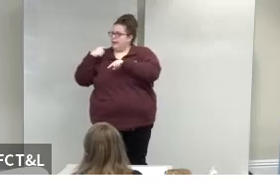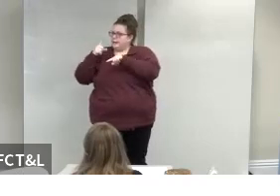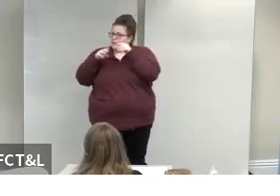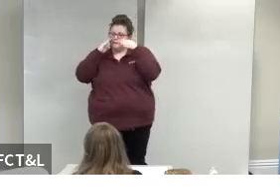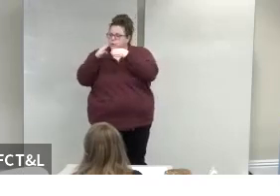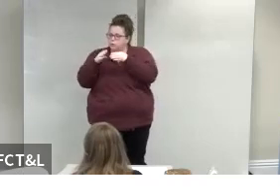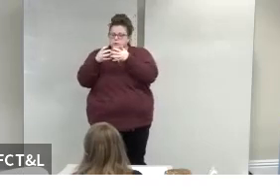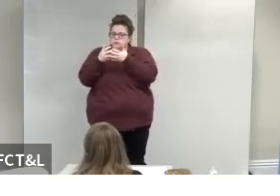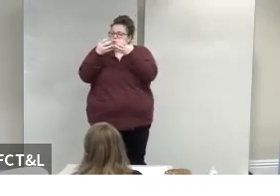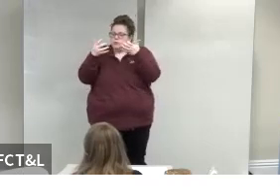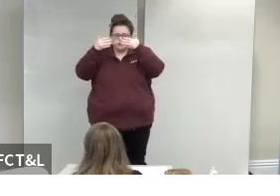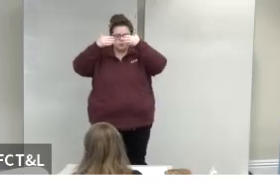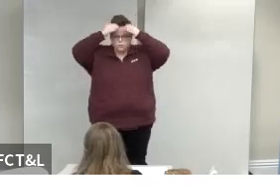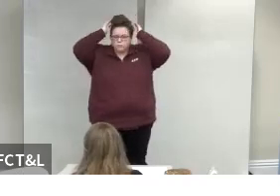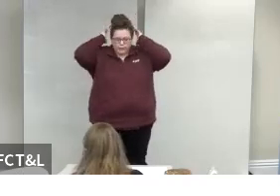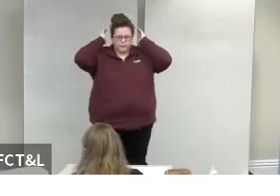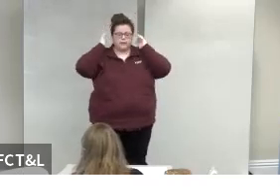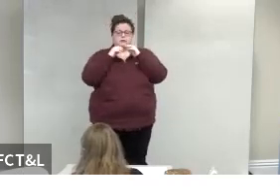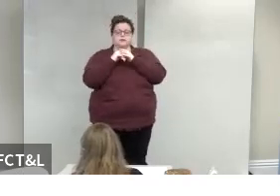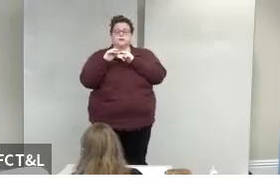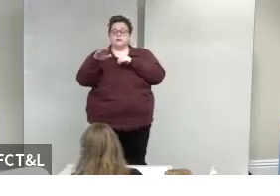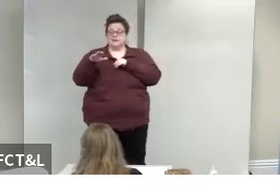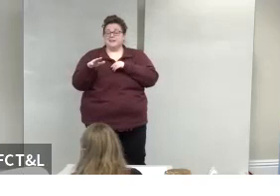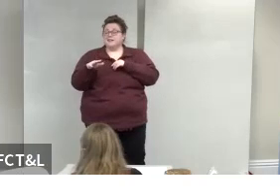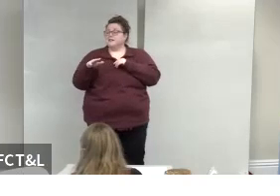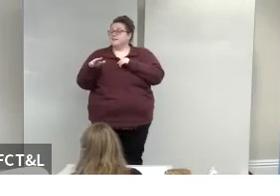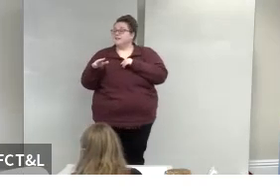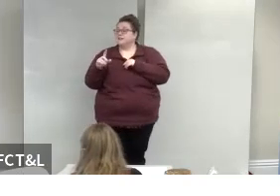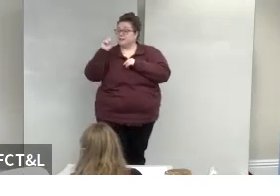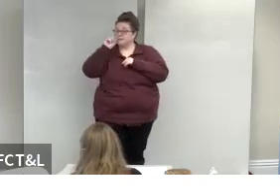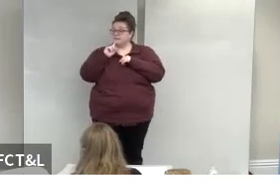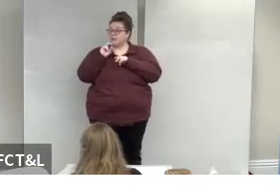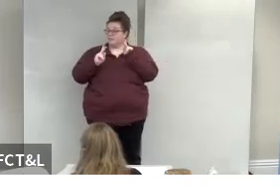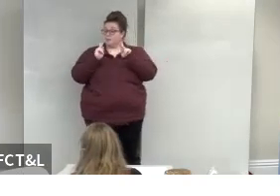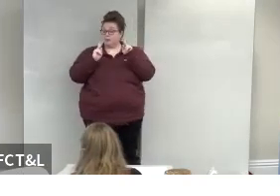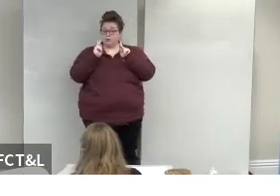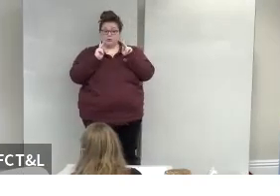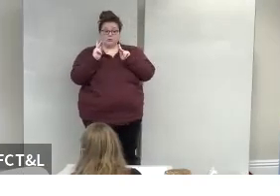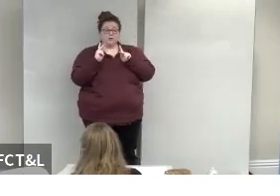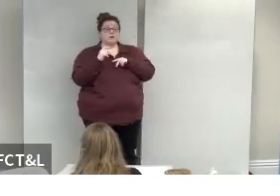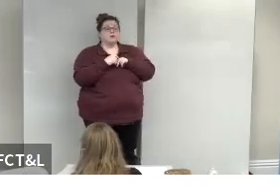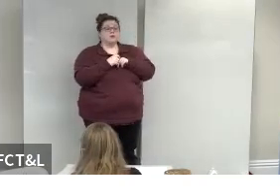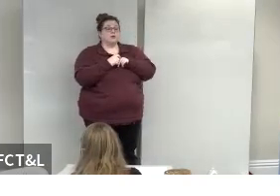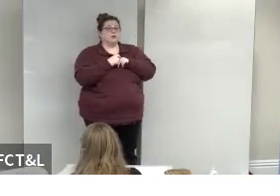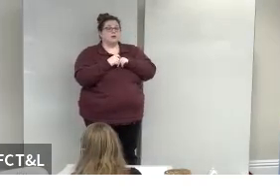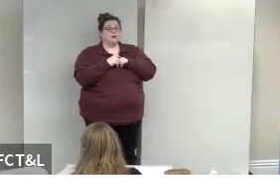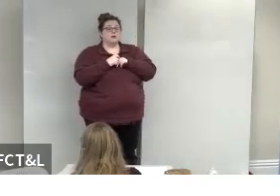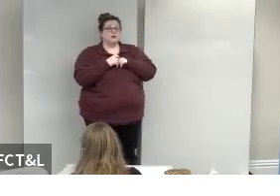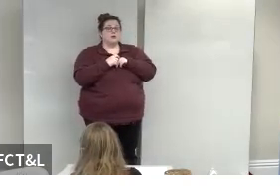this auxiliary noise in the background. It's difficult for me to pay attention. It can be very overwhelming.